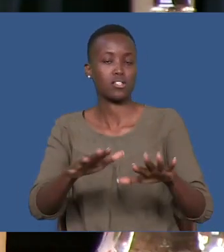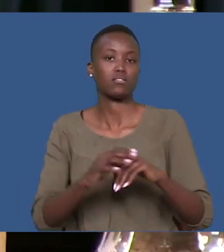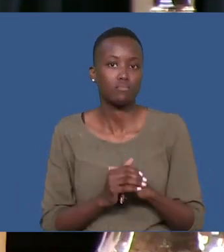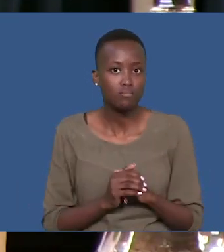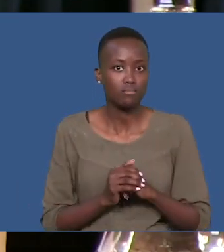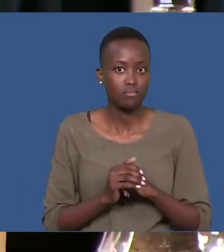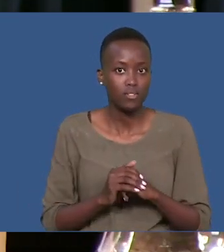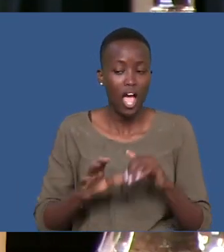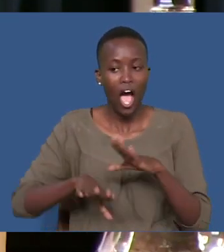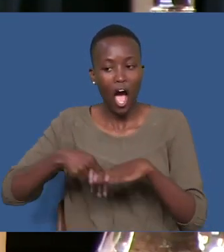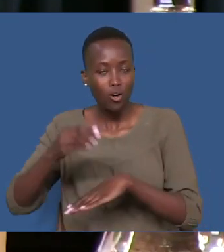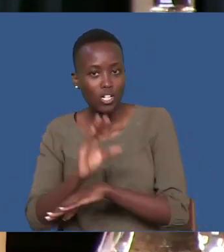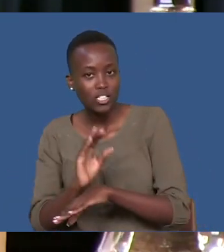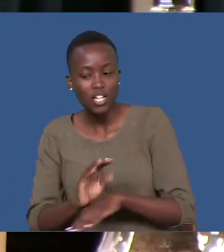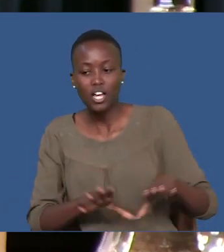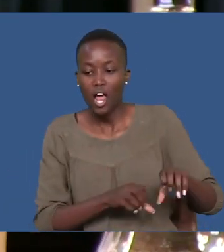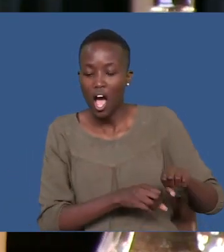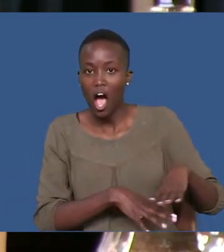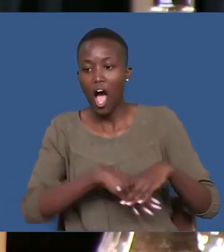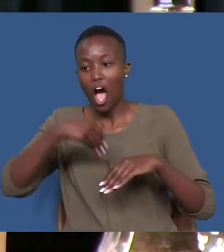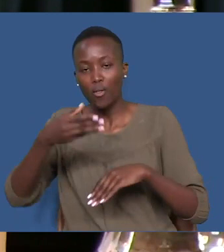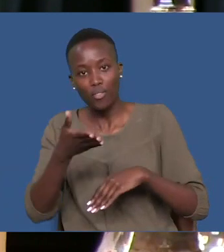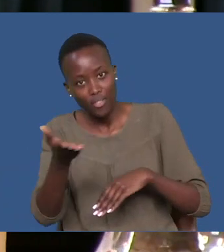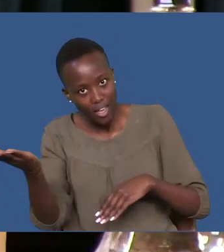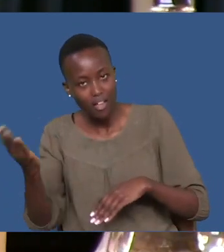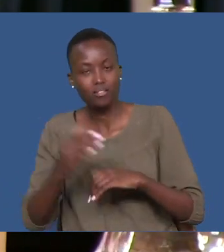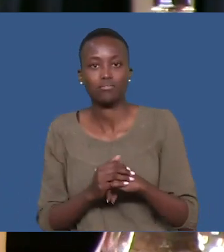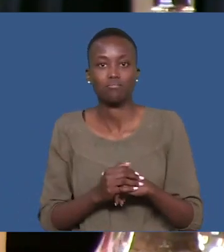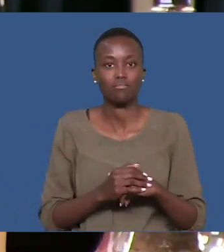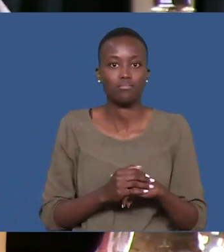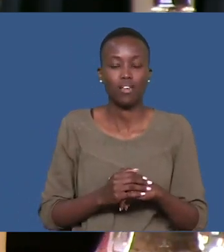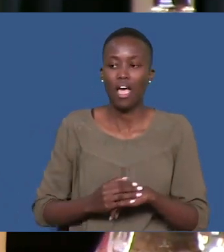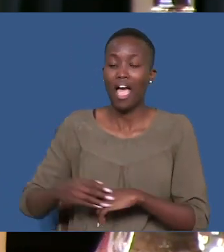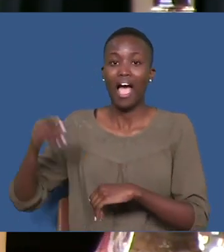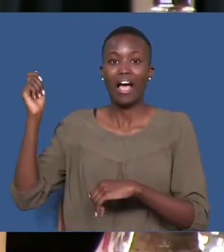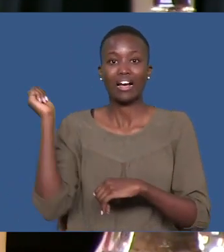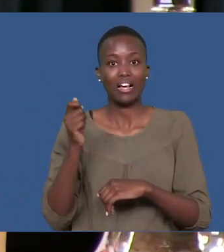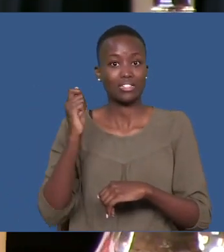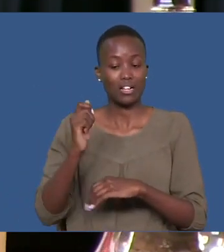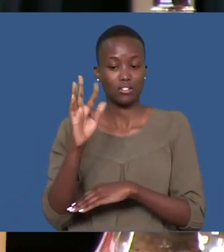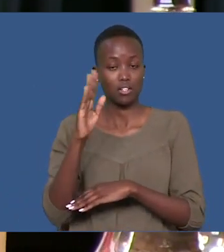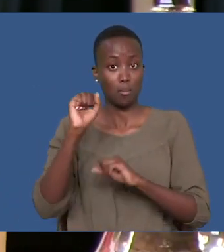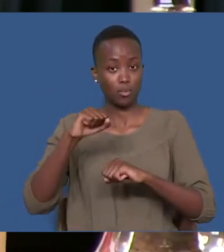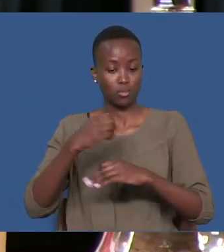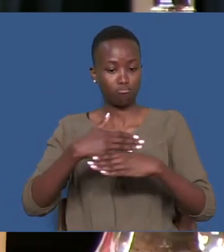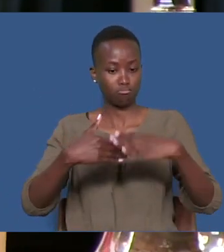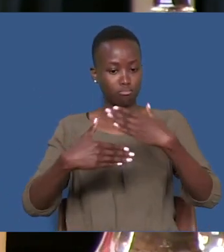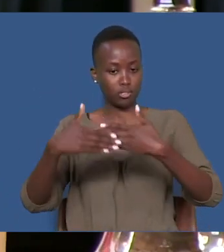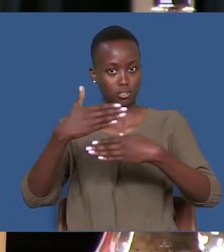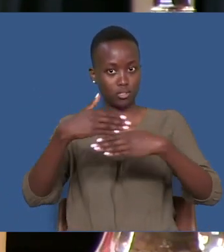go out into the Jordan River, at the bank of Jordan River, to cut down trees for the sake of building a church.